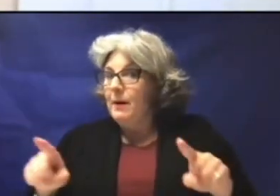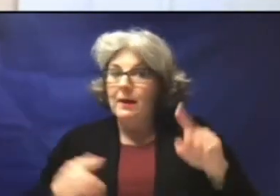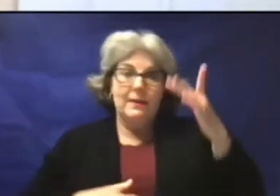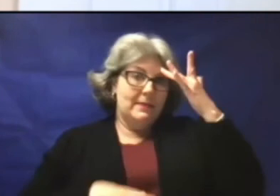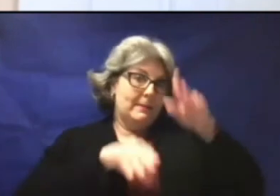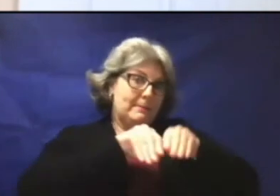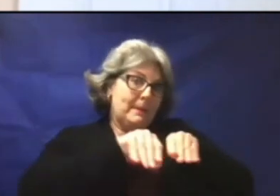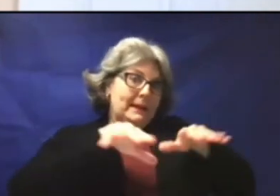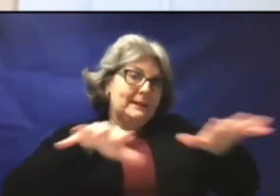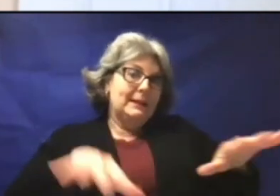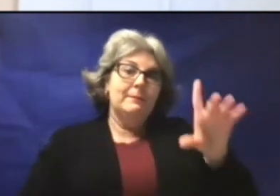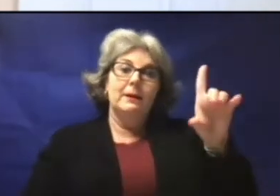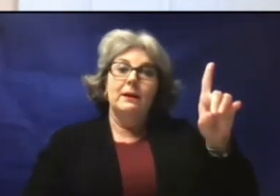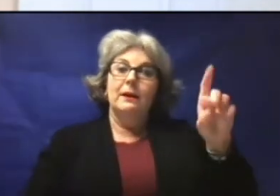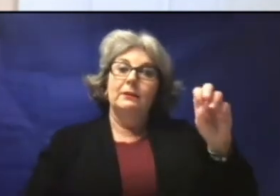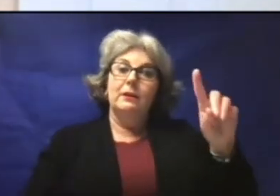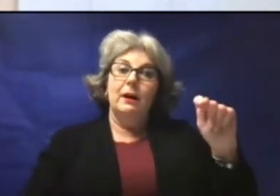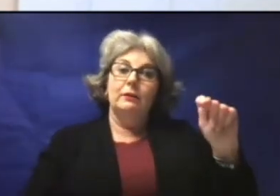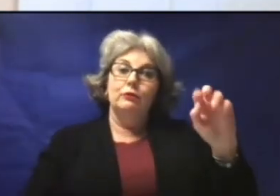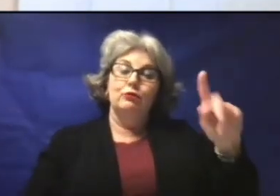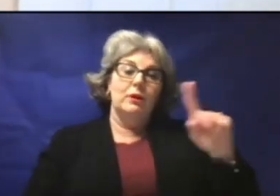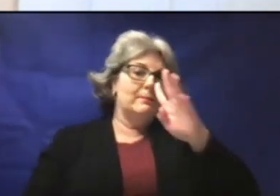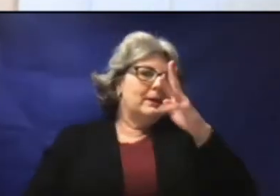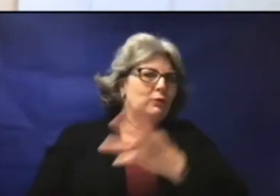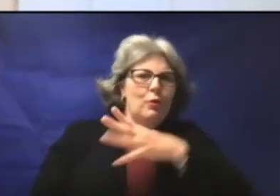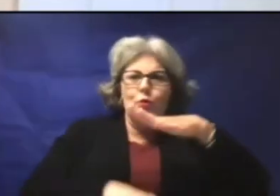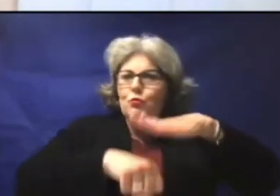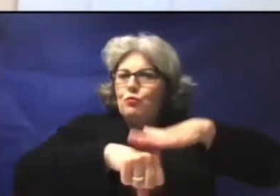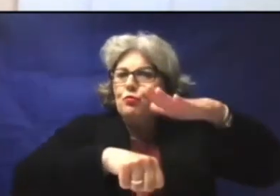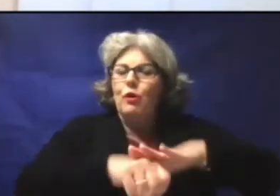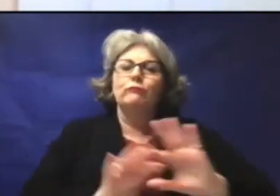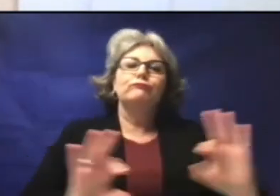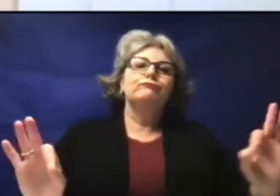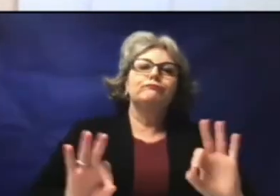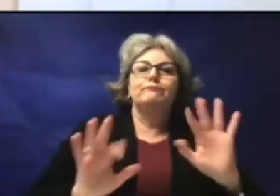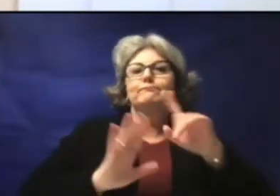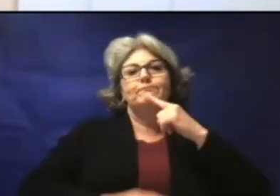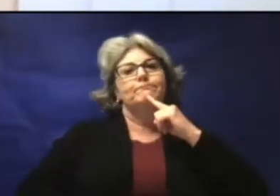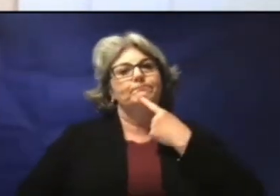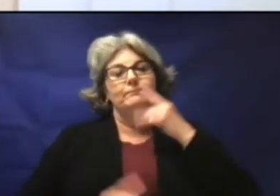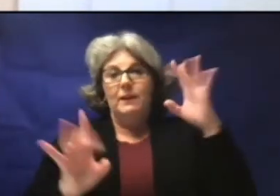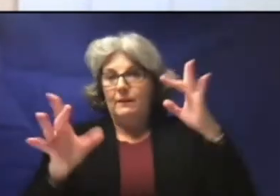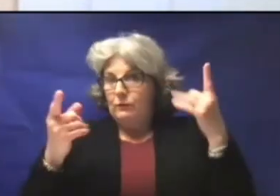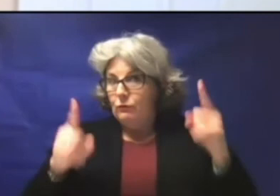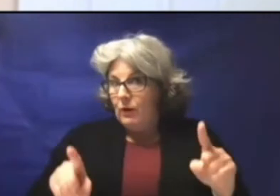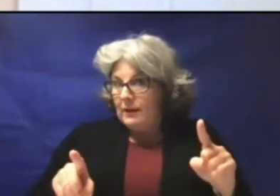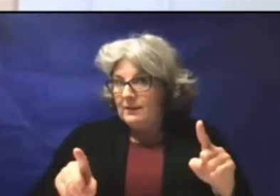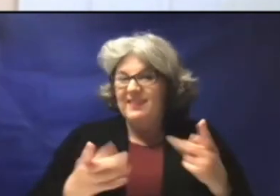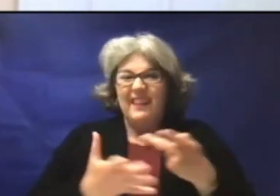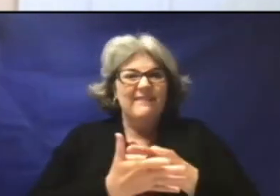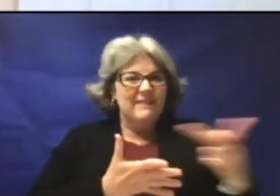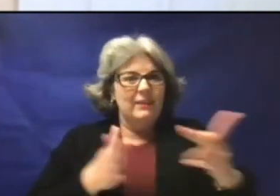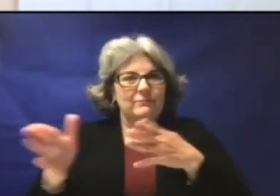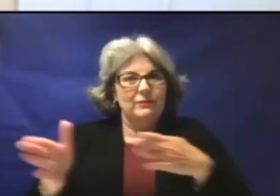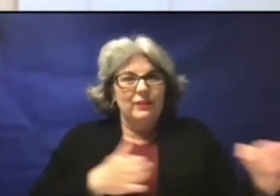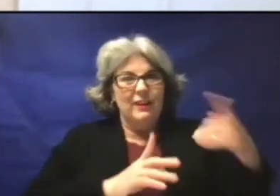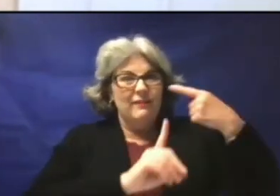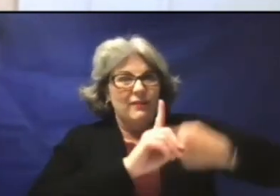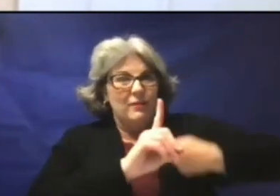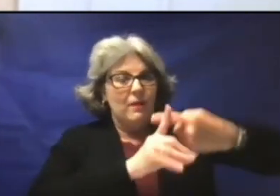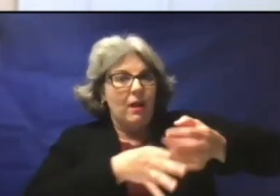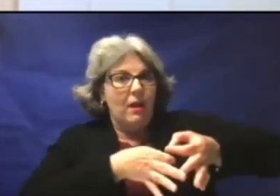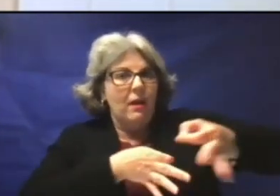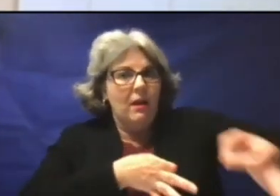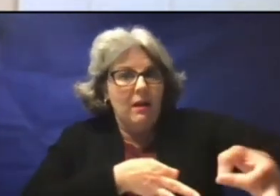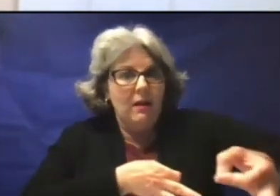pandemic, Donald Trump ignored warnings, downplayed the severity of this crisis, and failed to prepare for months,